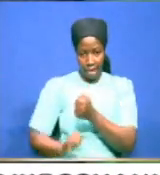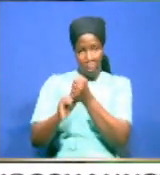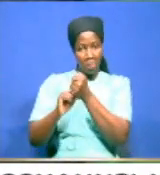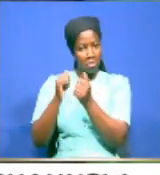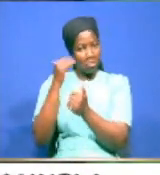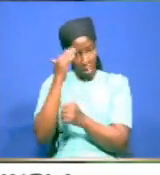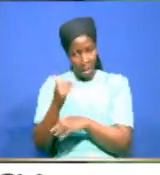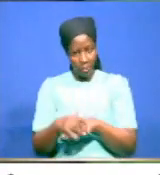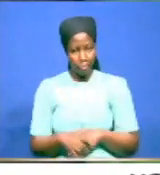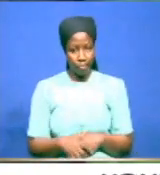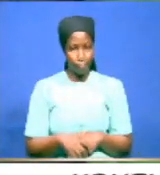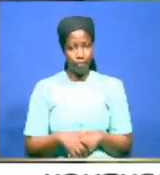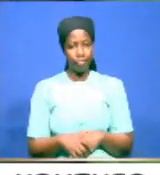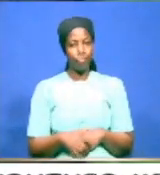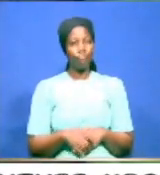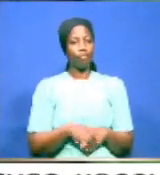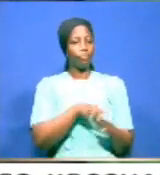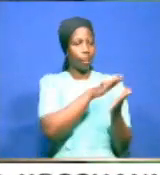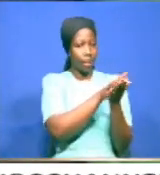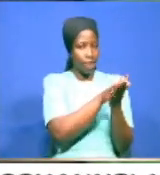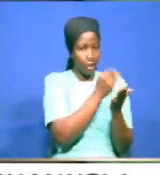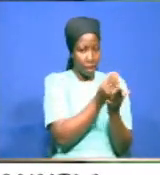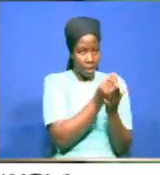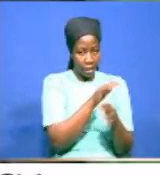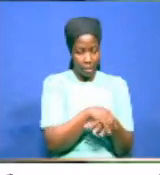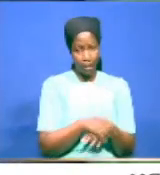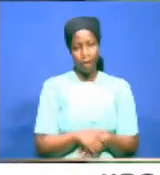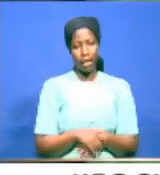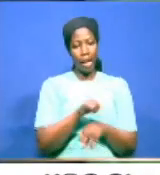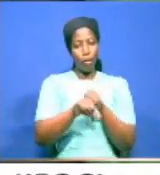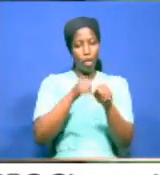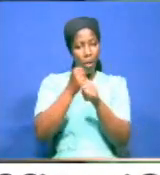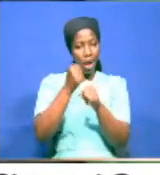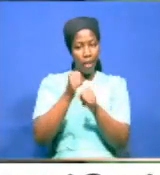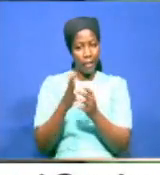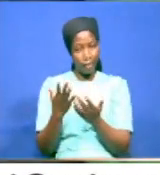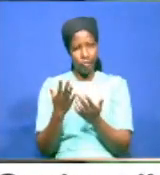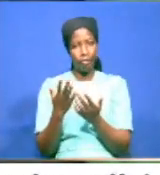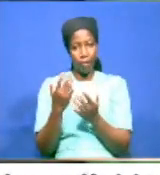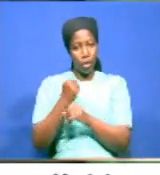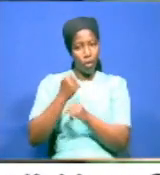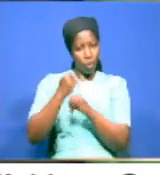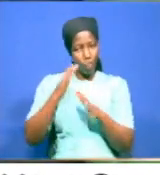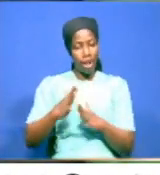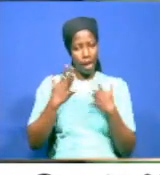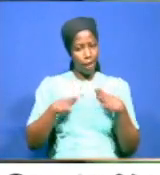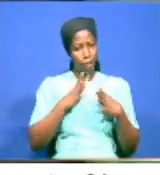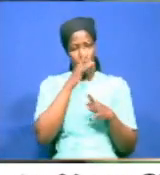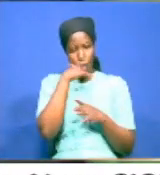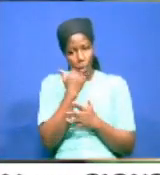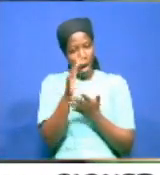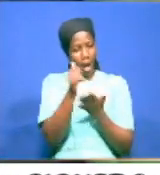in reserve assets. On the workforce, the total person engaged in the modern and